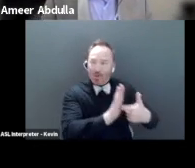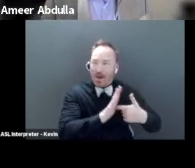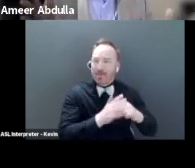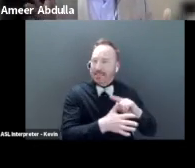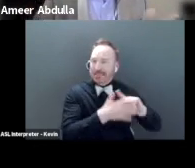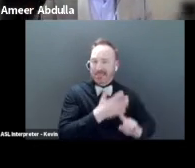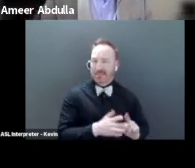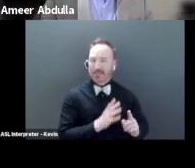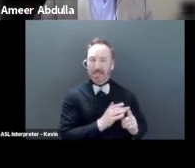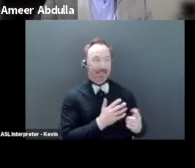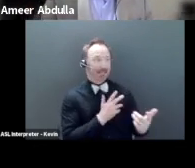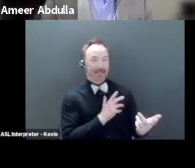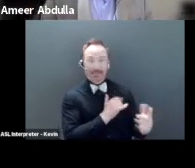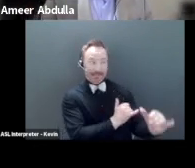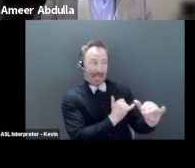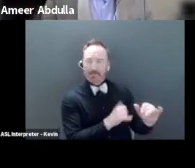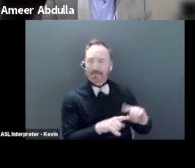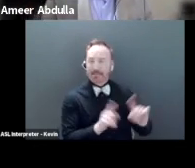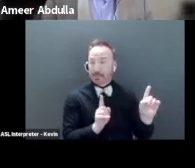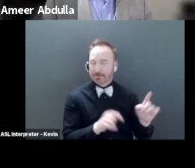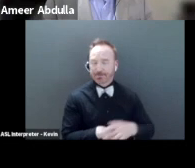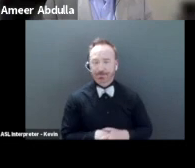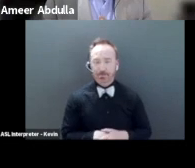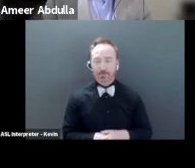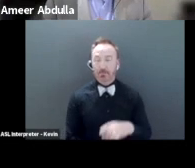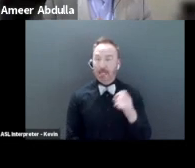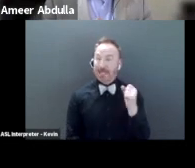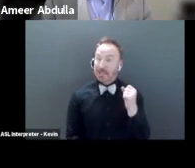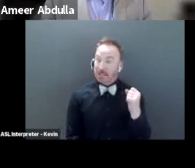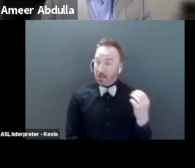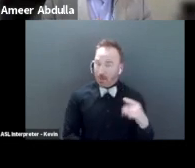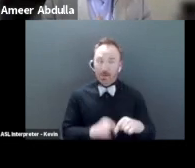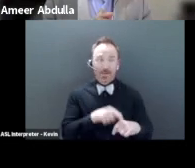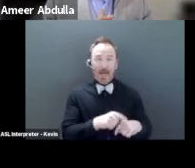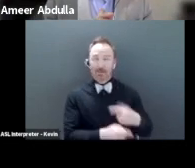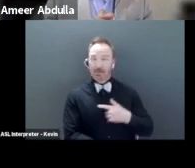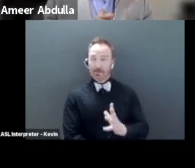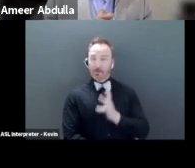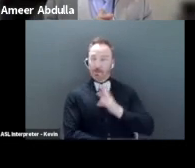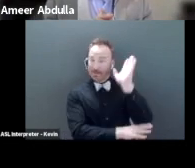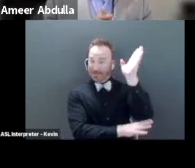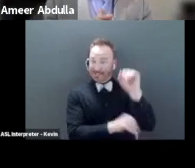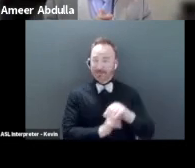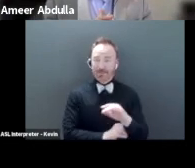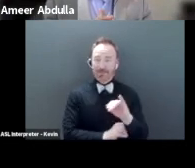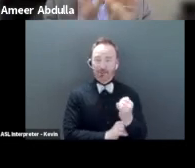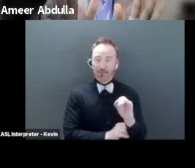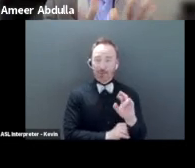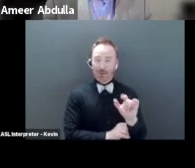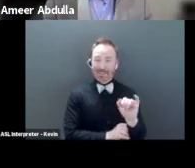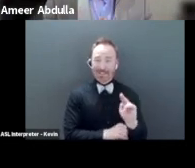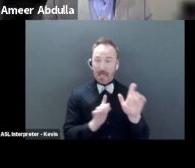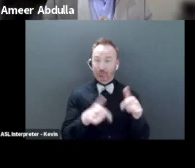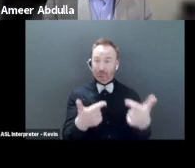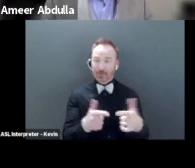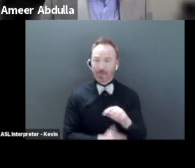So that's what I have there for our formal part of the presentation. Jordan, I turn it over to you for some Q&A, and I'll let